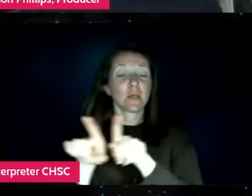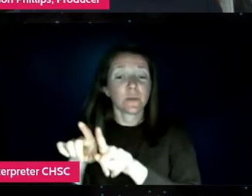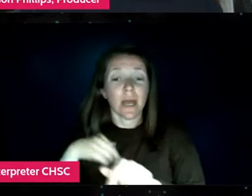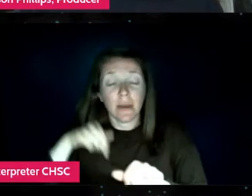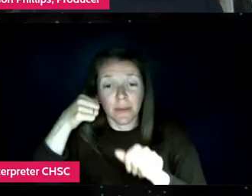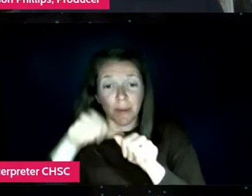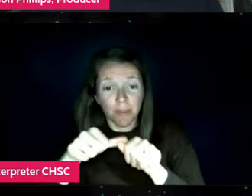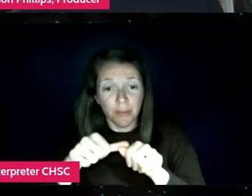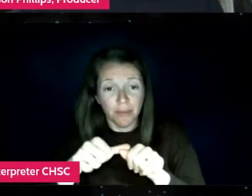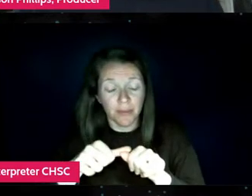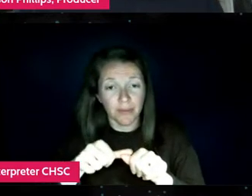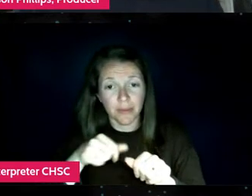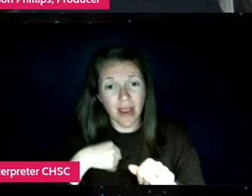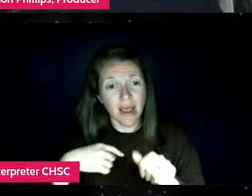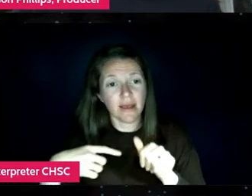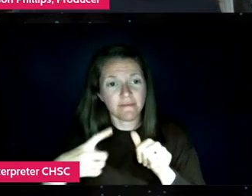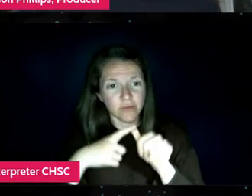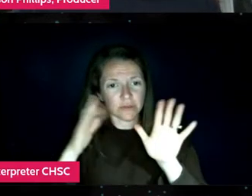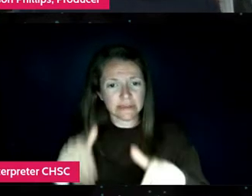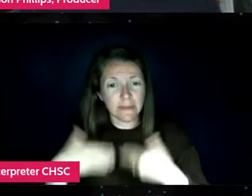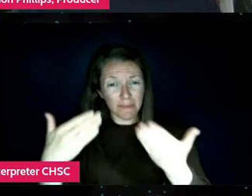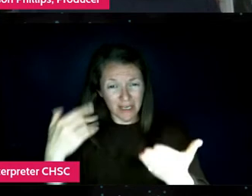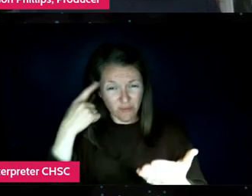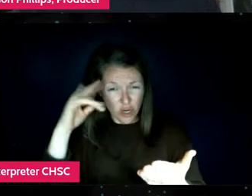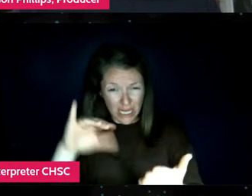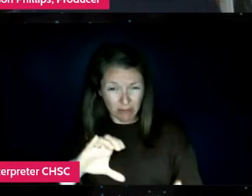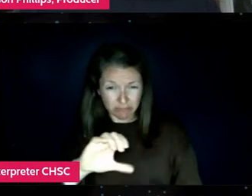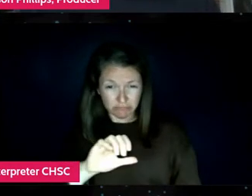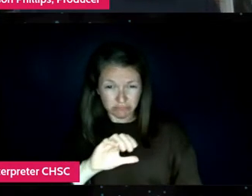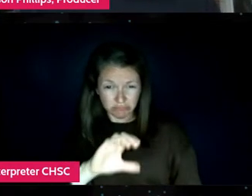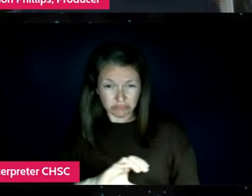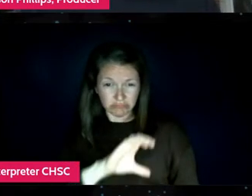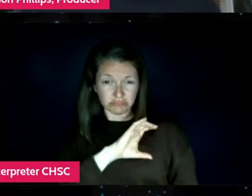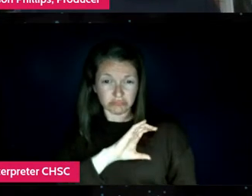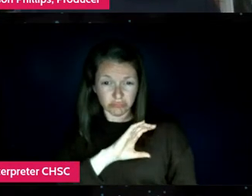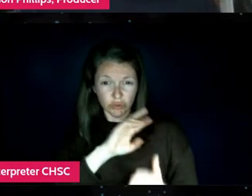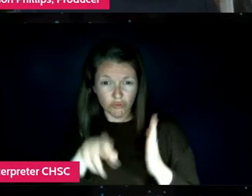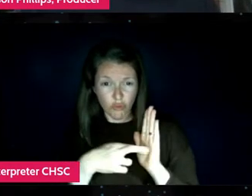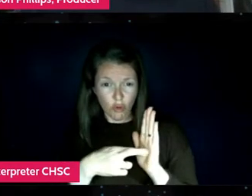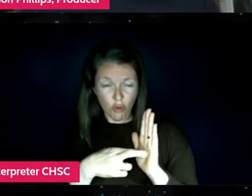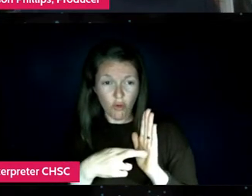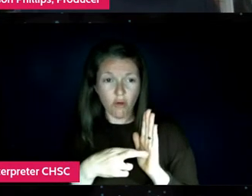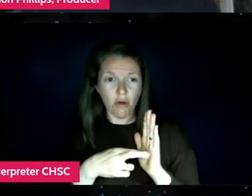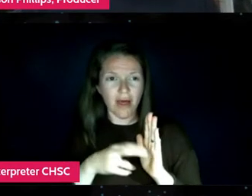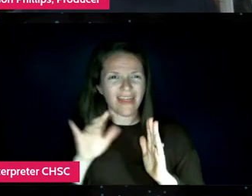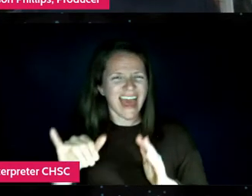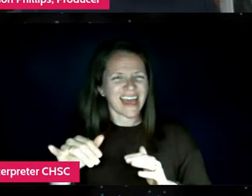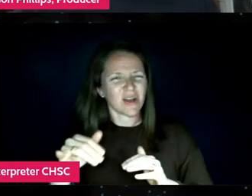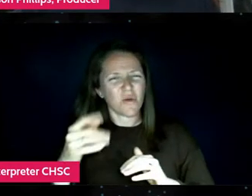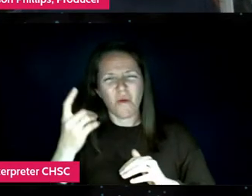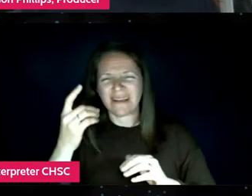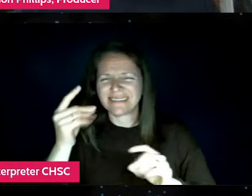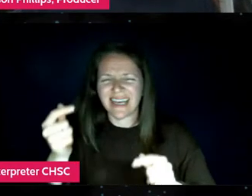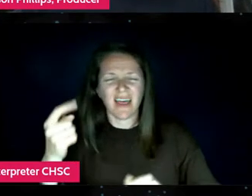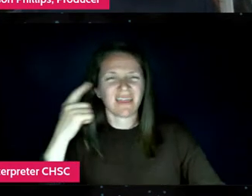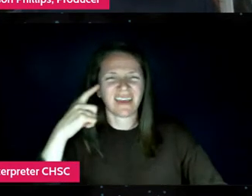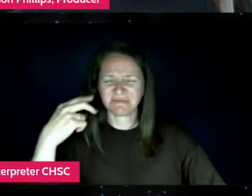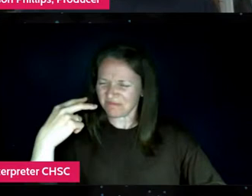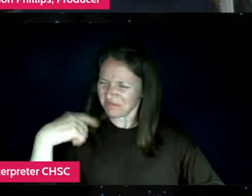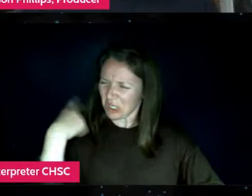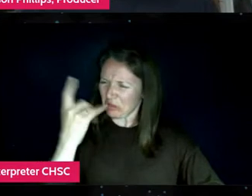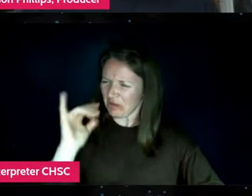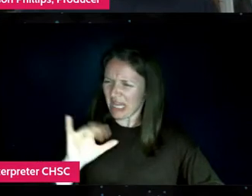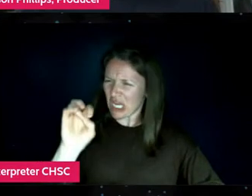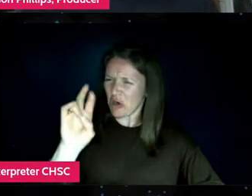when I initially submitted for the role, there was a hot second where that actor, that inner saboteur voice was like, you don't look like Orson